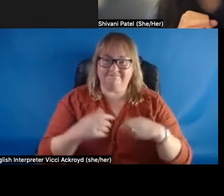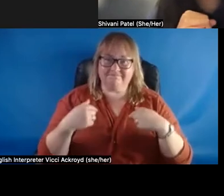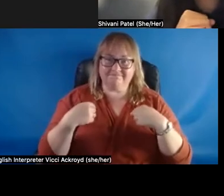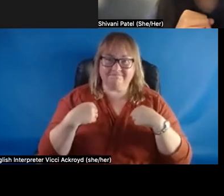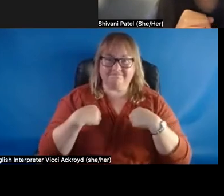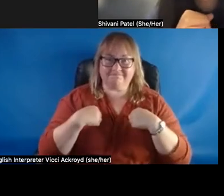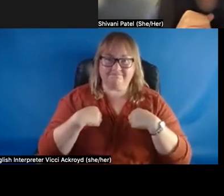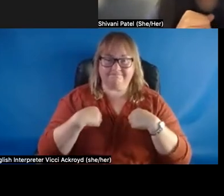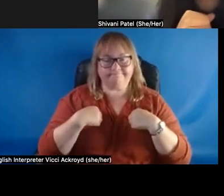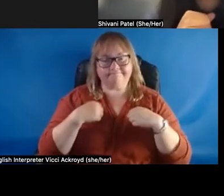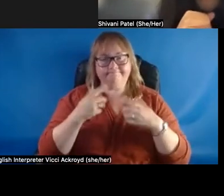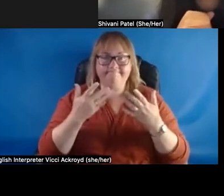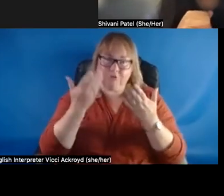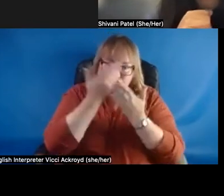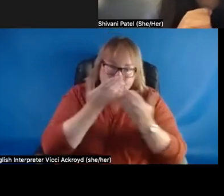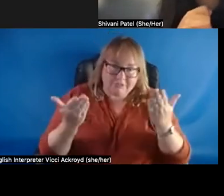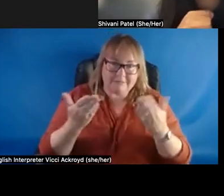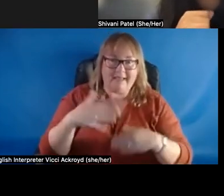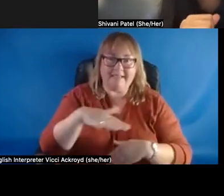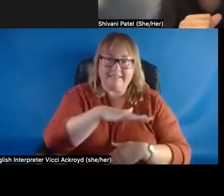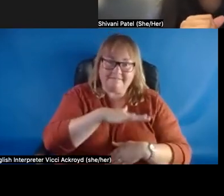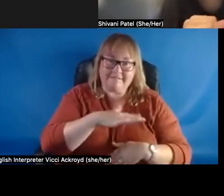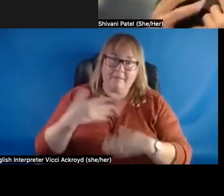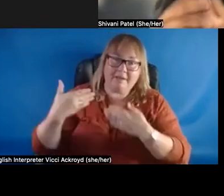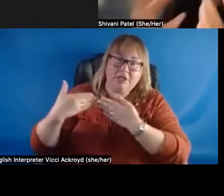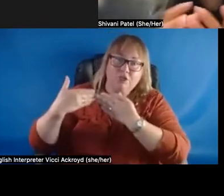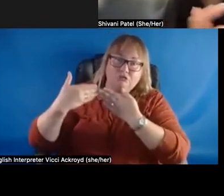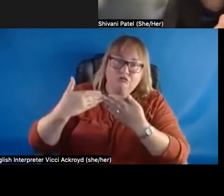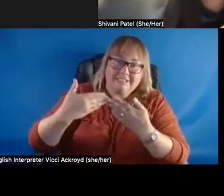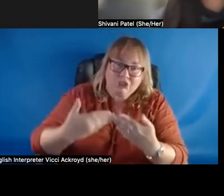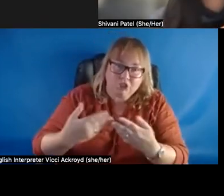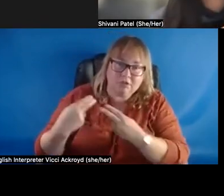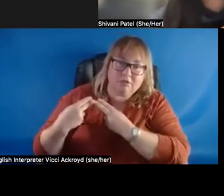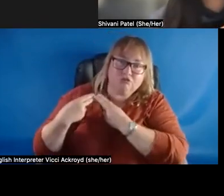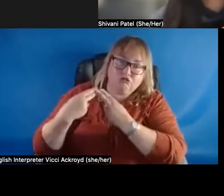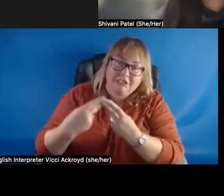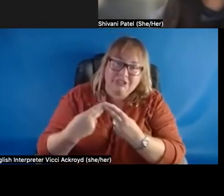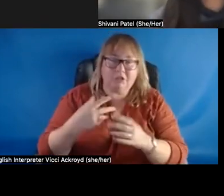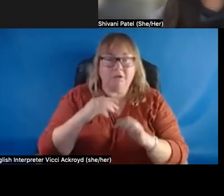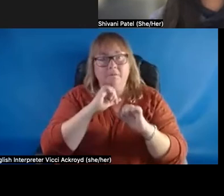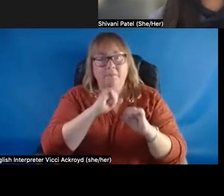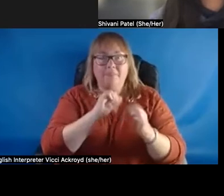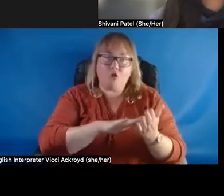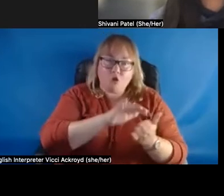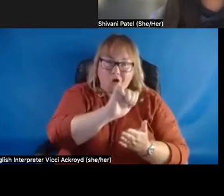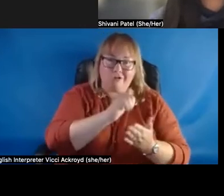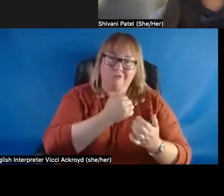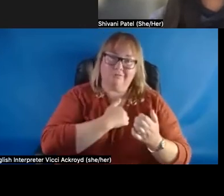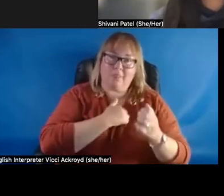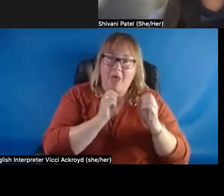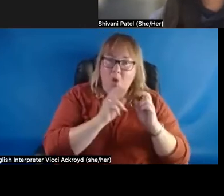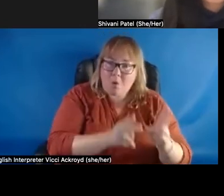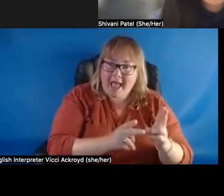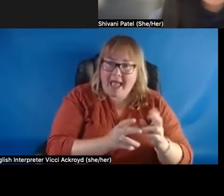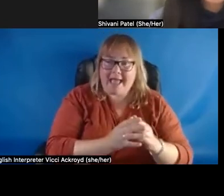the tradition and still continue the culture of doing it, it may not be like what you